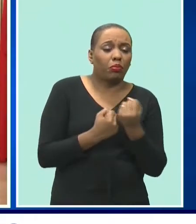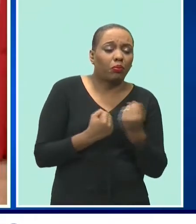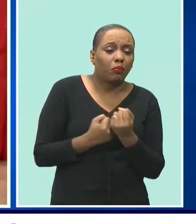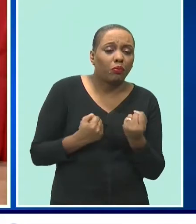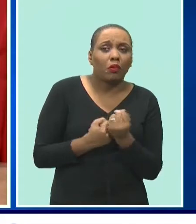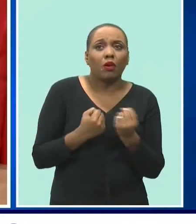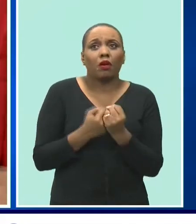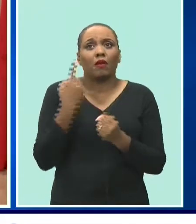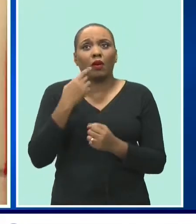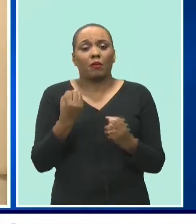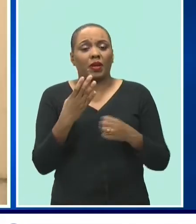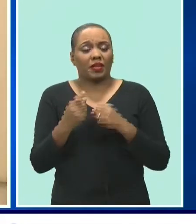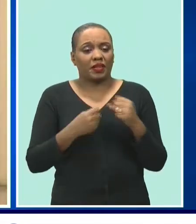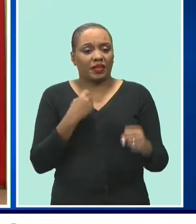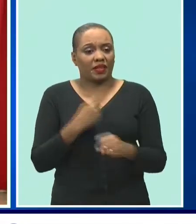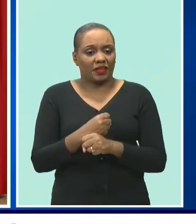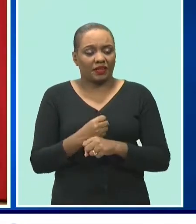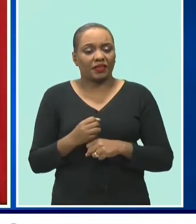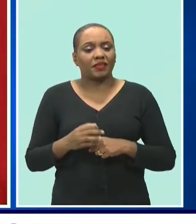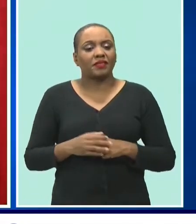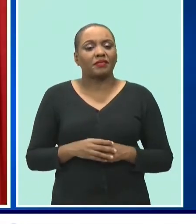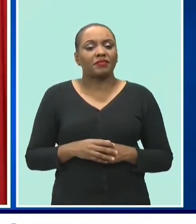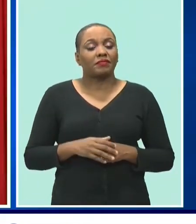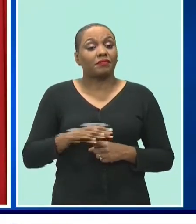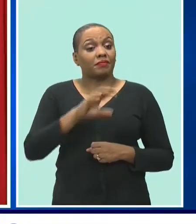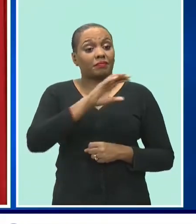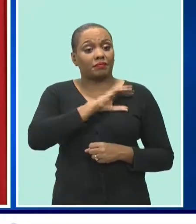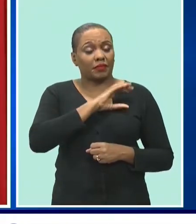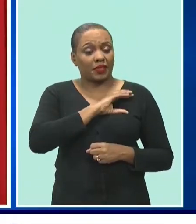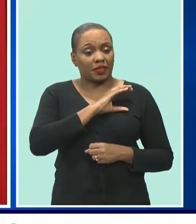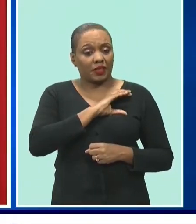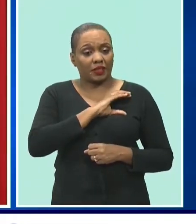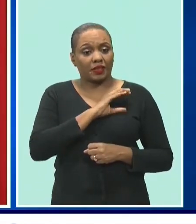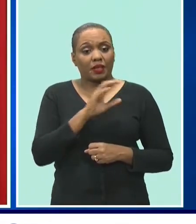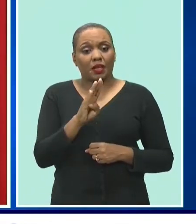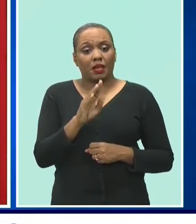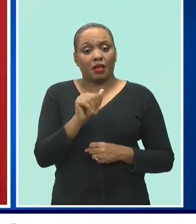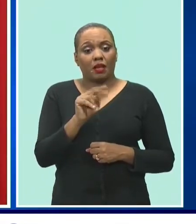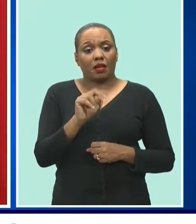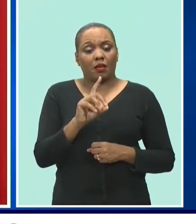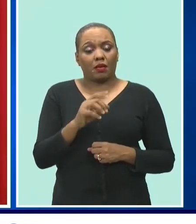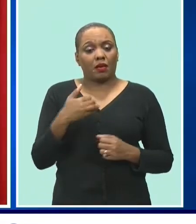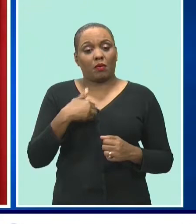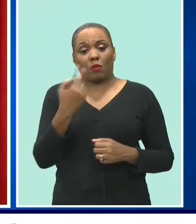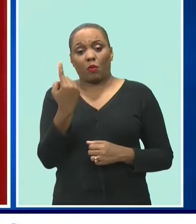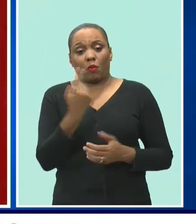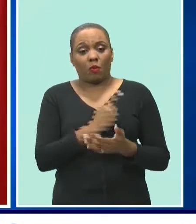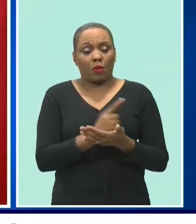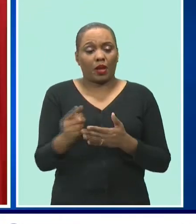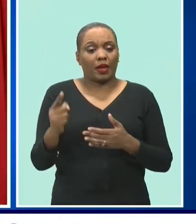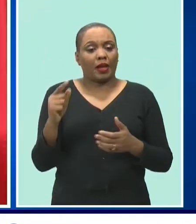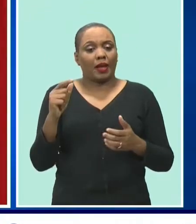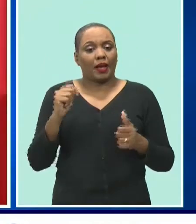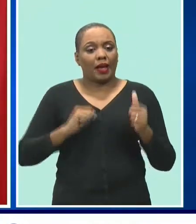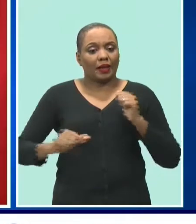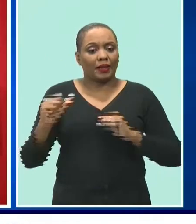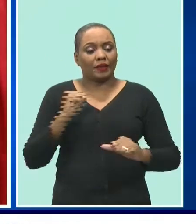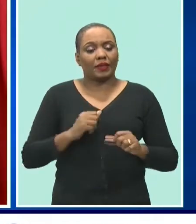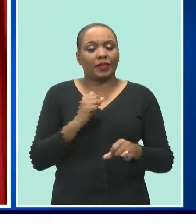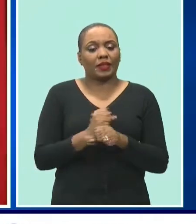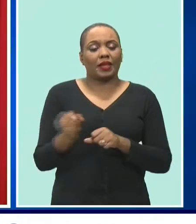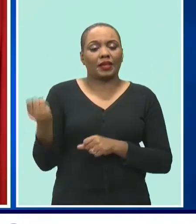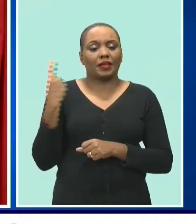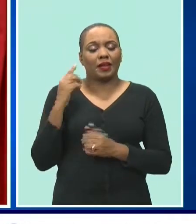years. The medal presentation comes after the Royal Barbados Police Force Band hosted 1 week of activities in October